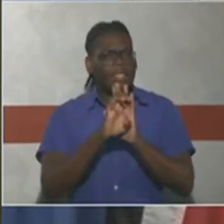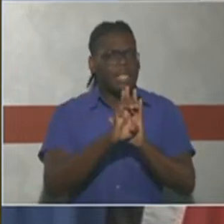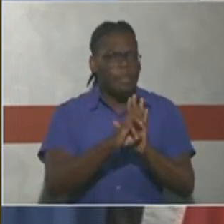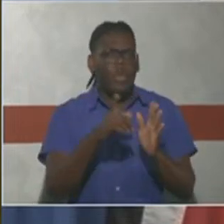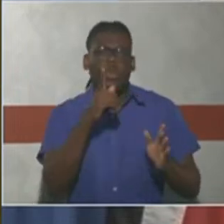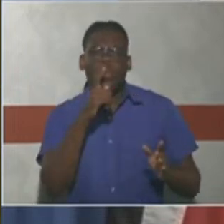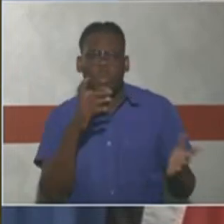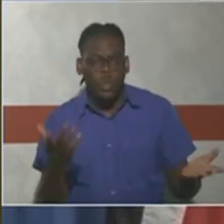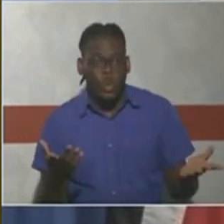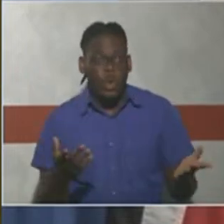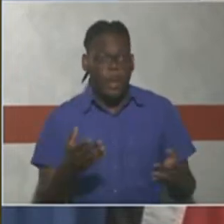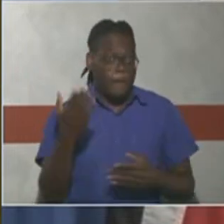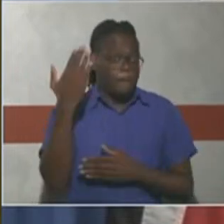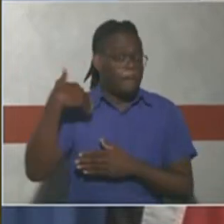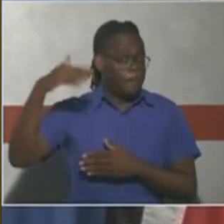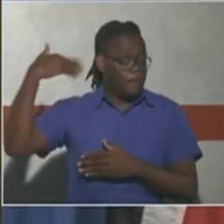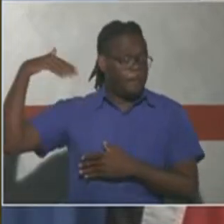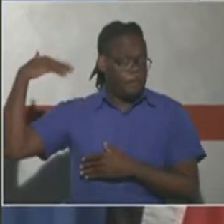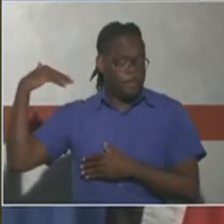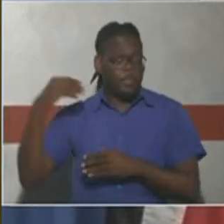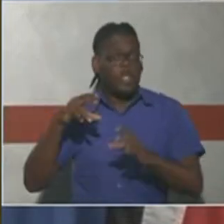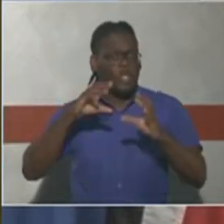former Chairman Greg Meeks,